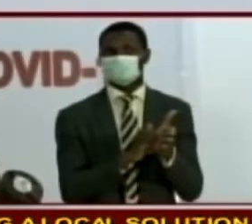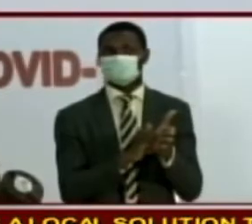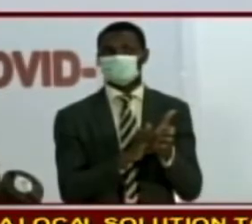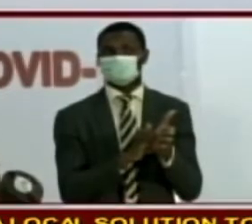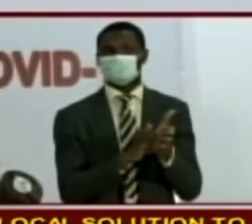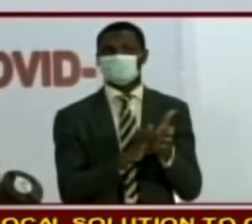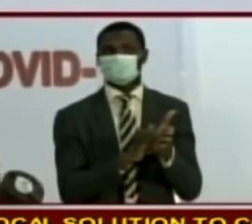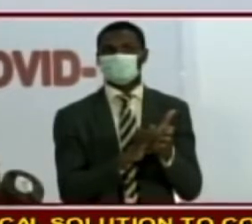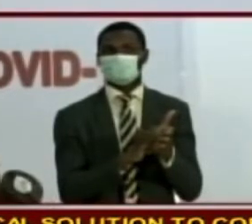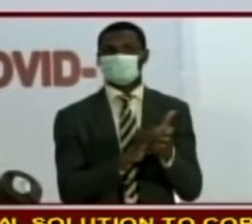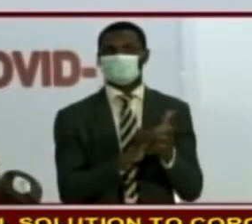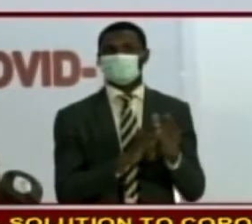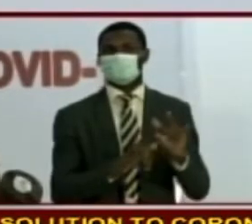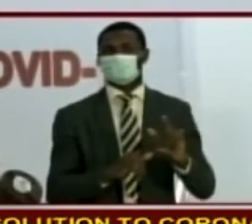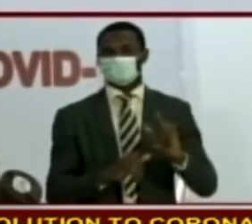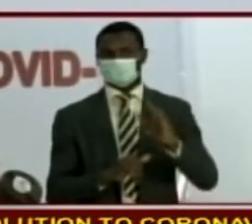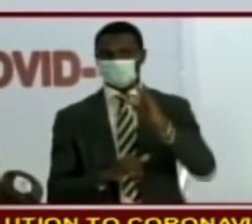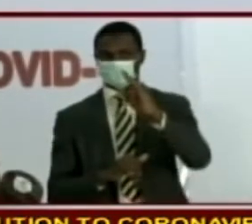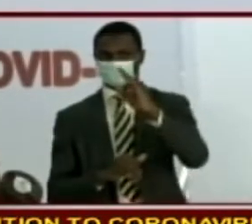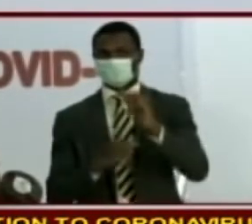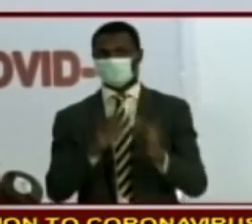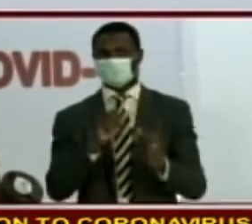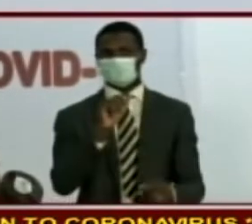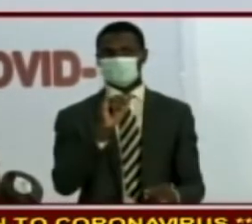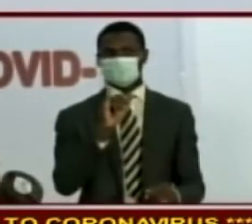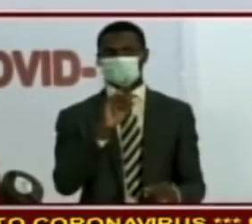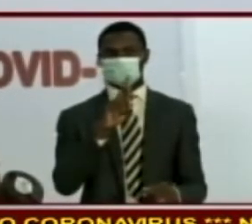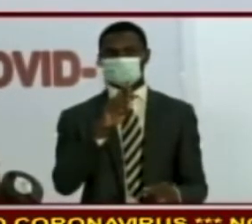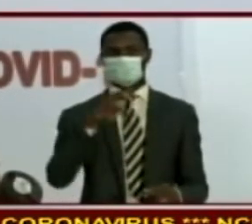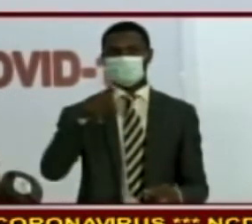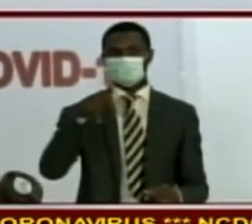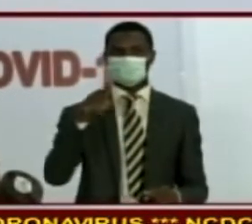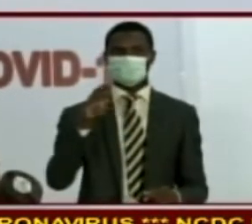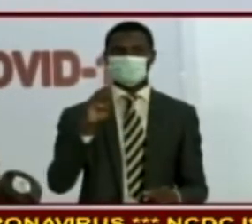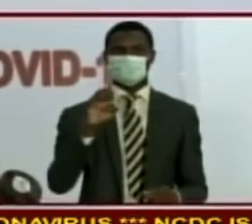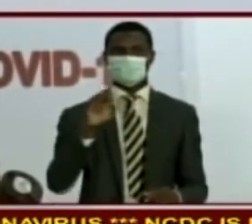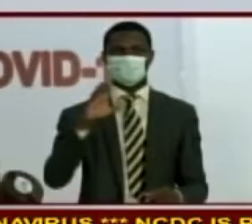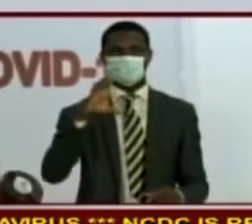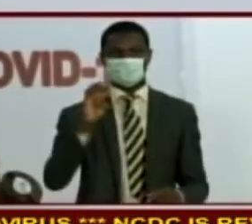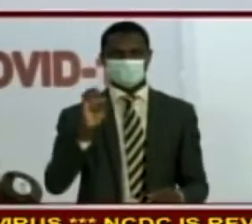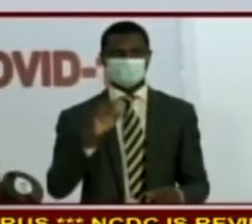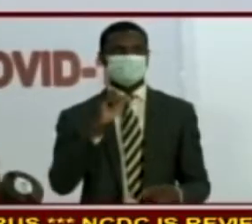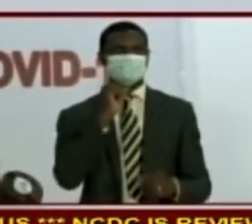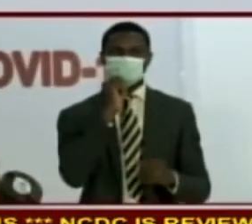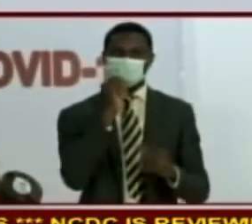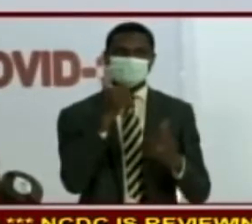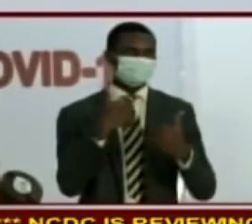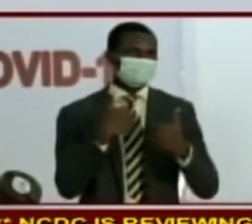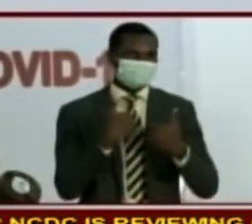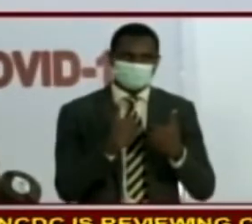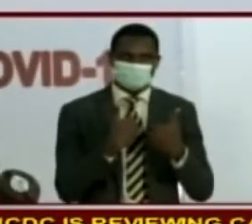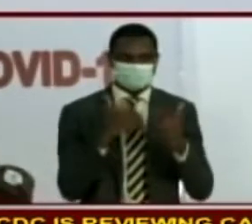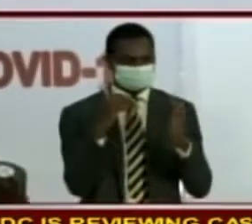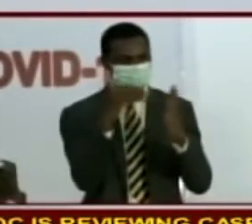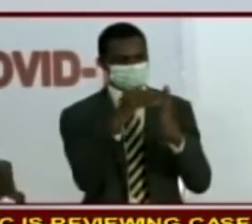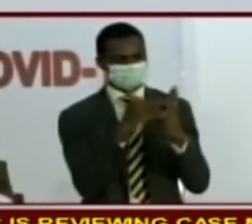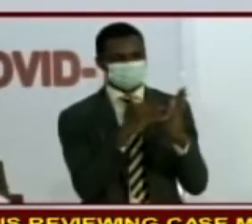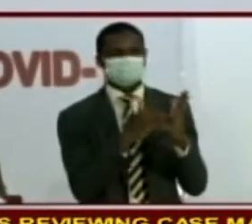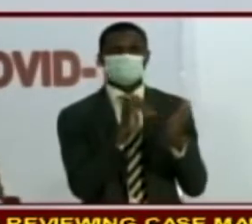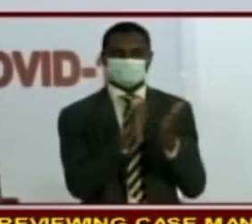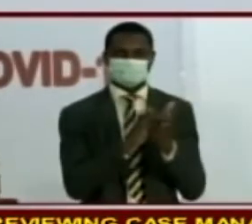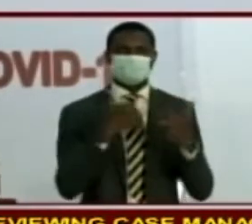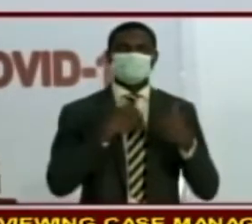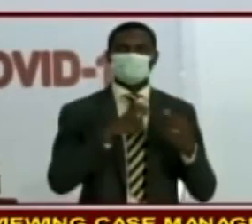Air Peace did not have a track record of going to Canada, and so the whole profile of